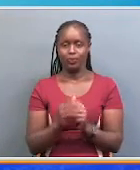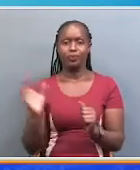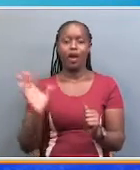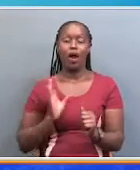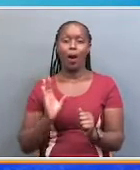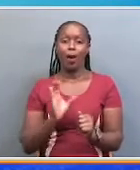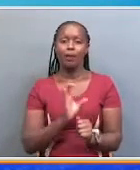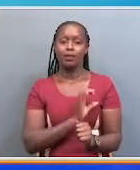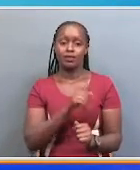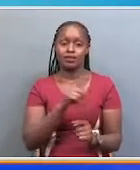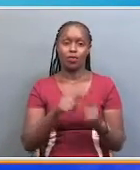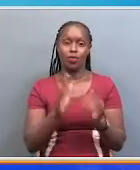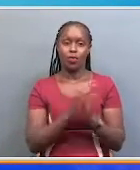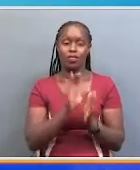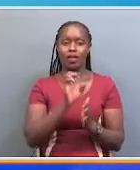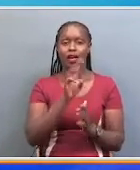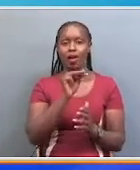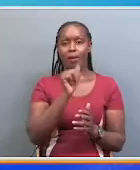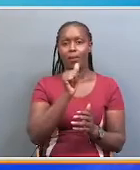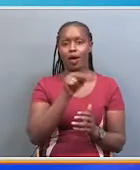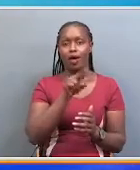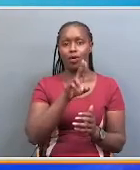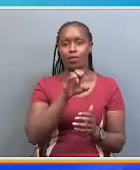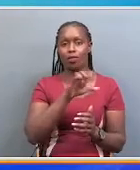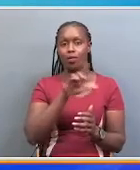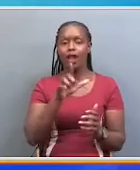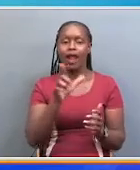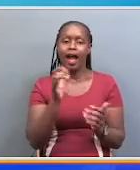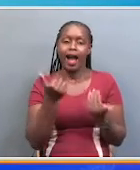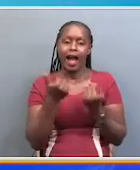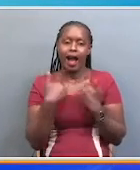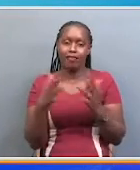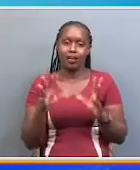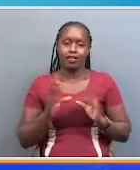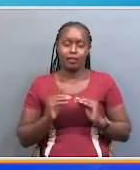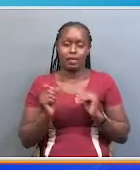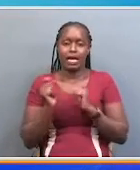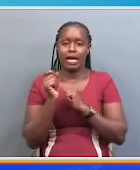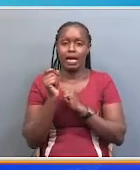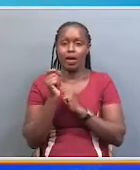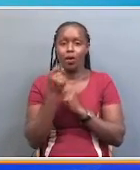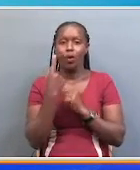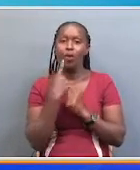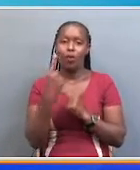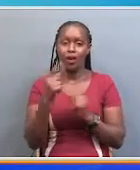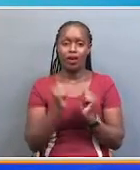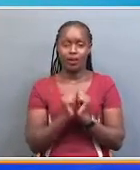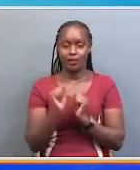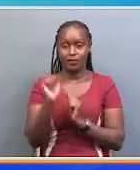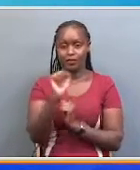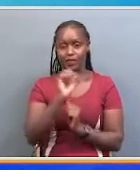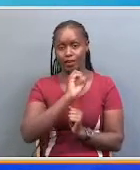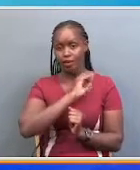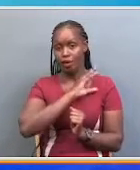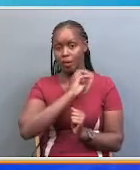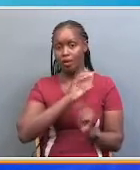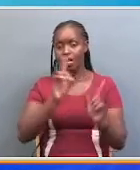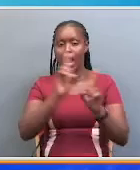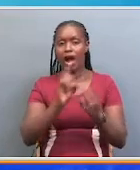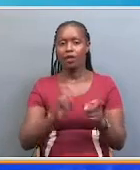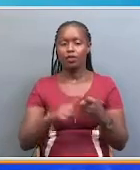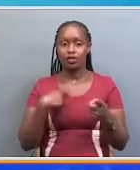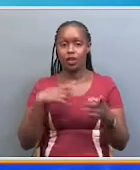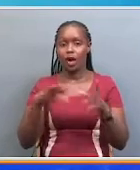na Emmanuel Mumia imethibitisha kupokea malalamishi 115 kufikia sasa. Isitoshe, mchujo wa kiti